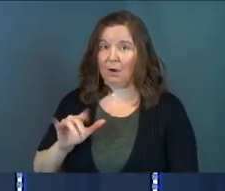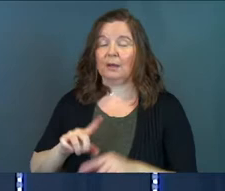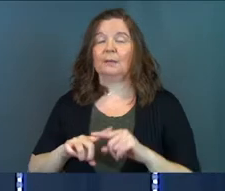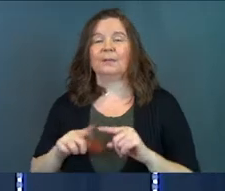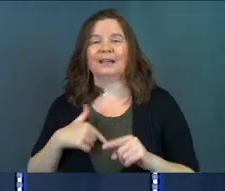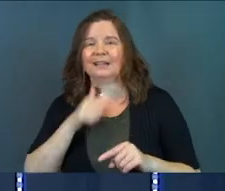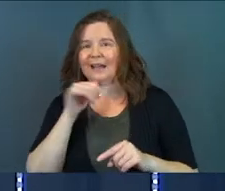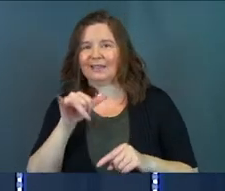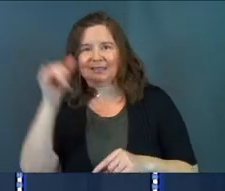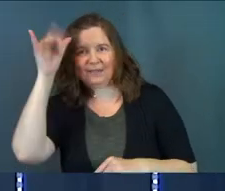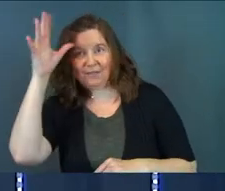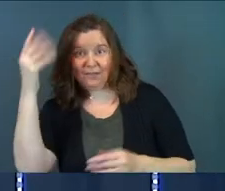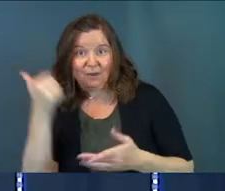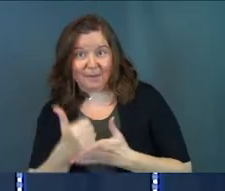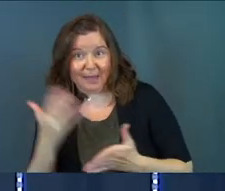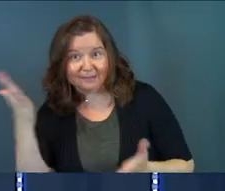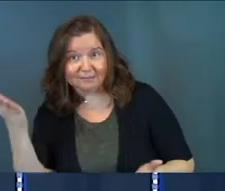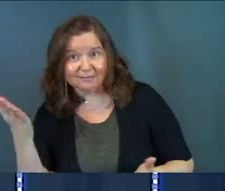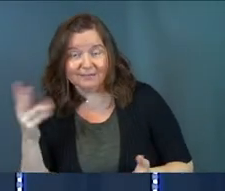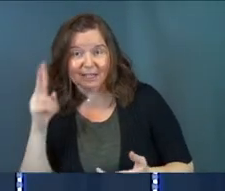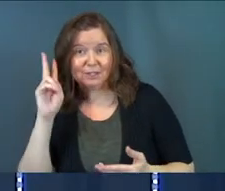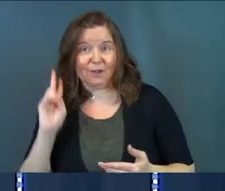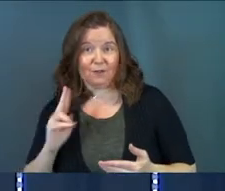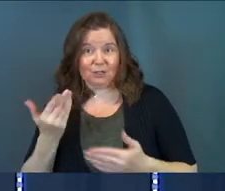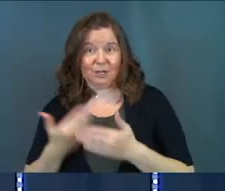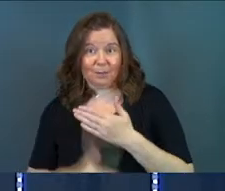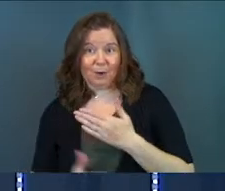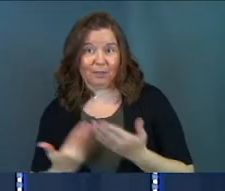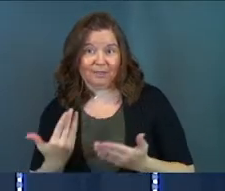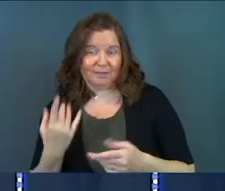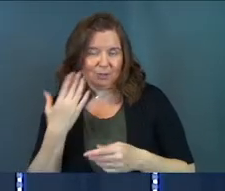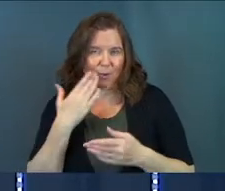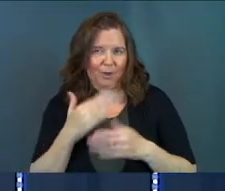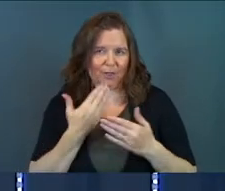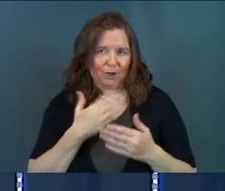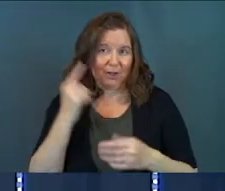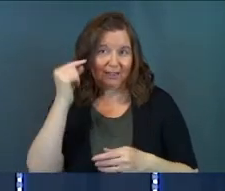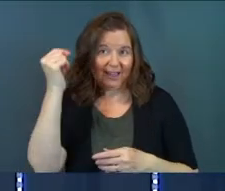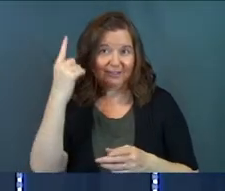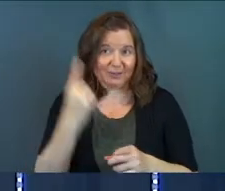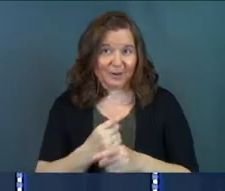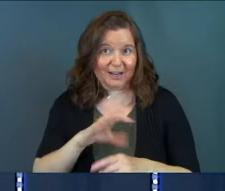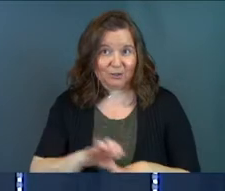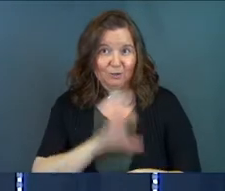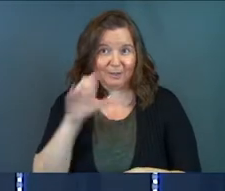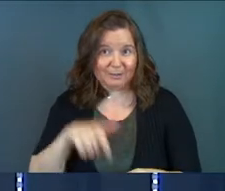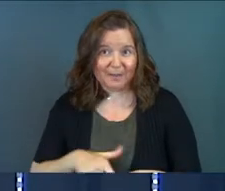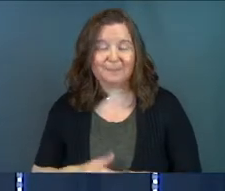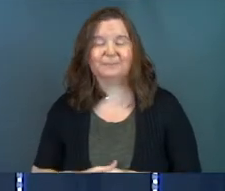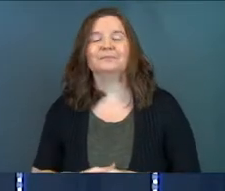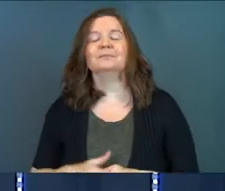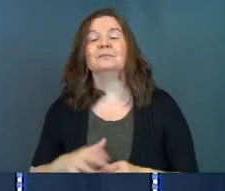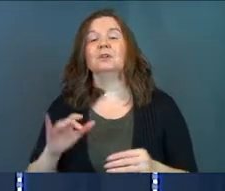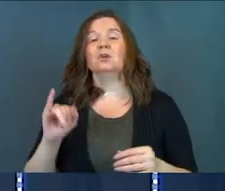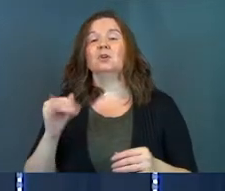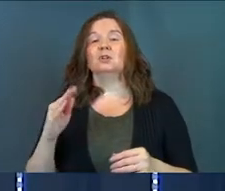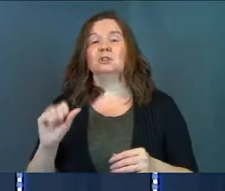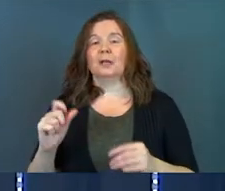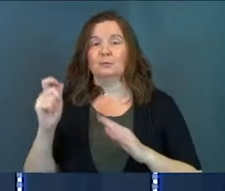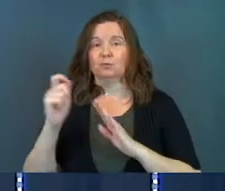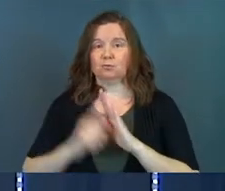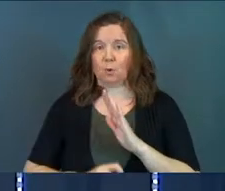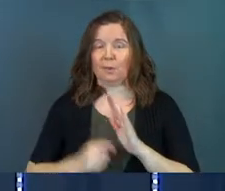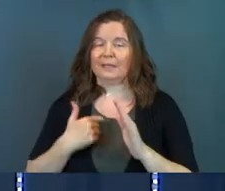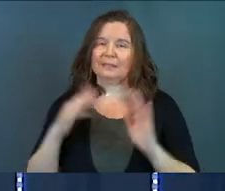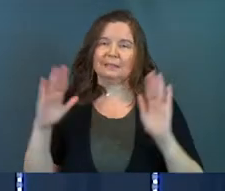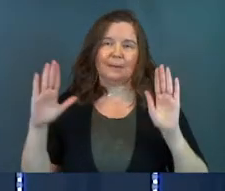but not the same father. Amen? Virgin birth, right? You know all that good theology, right, at Christmas time? So James wrote this,